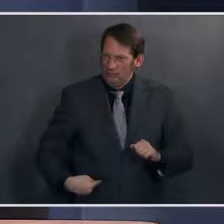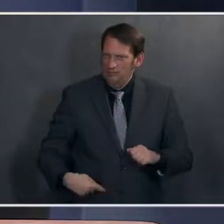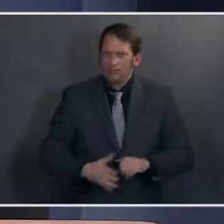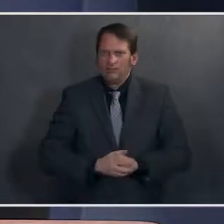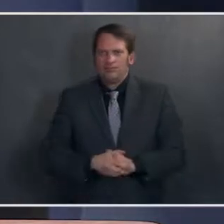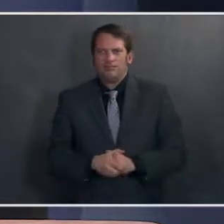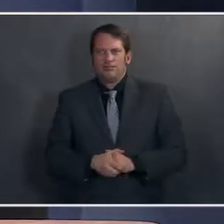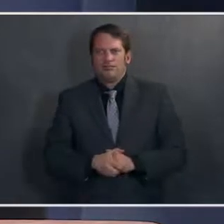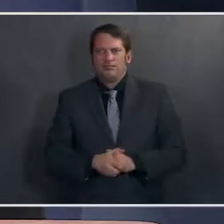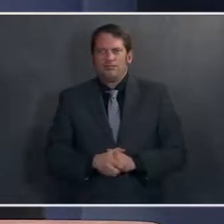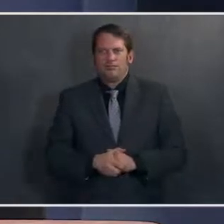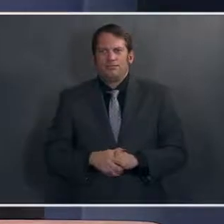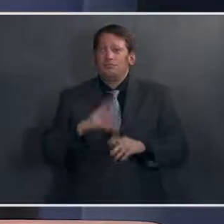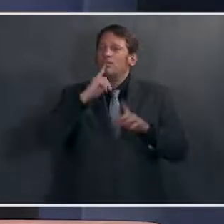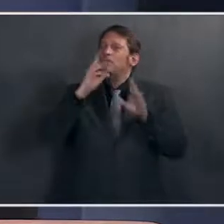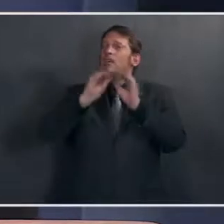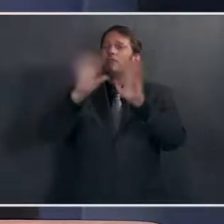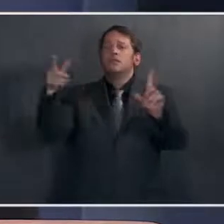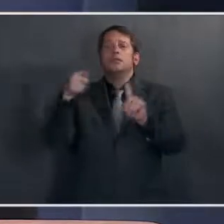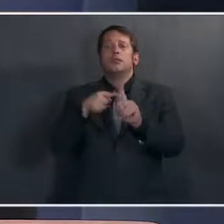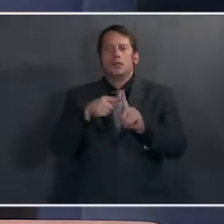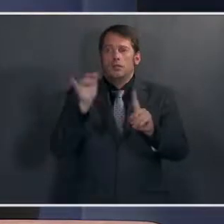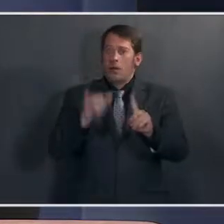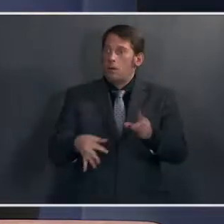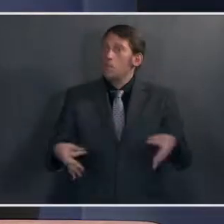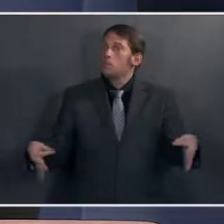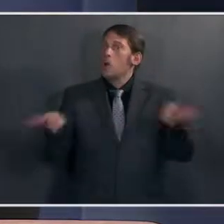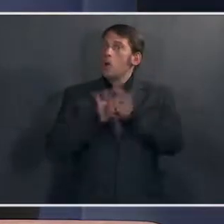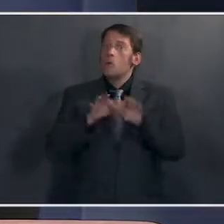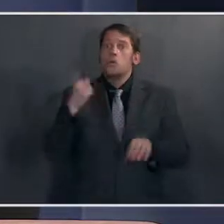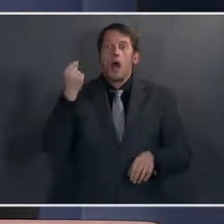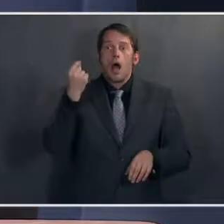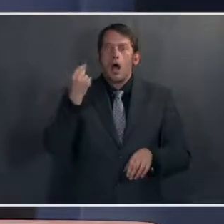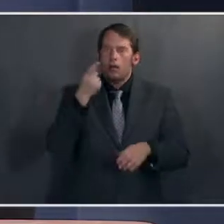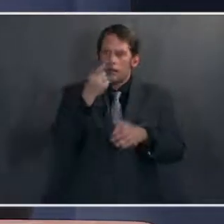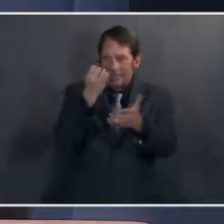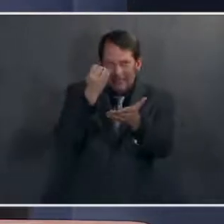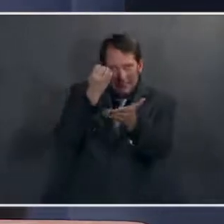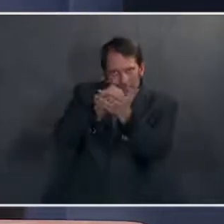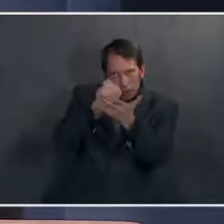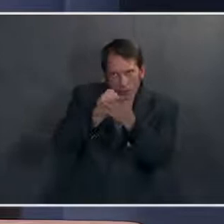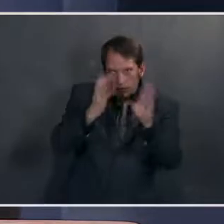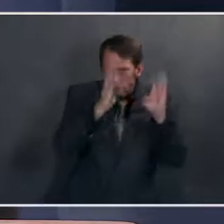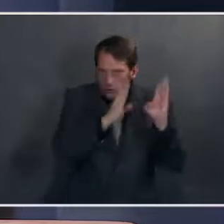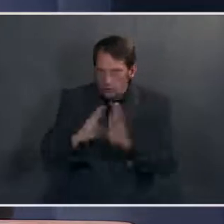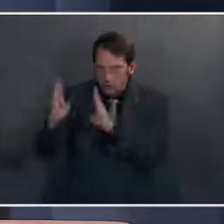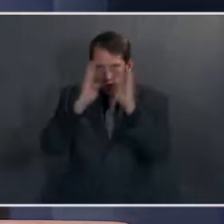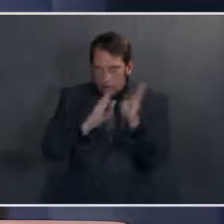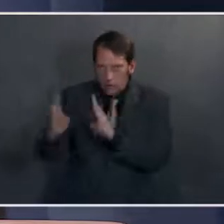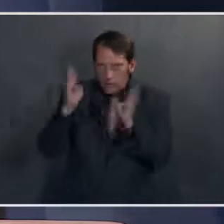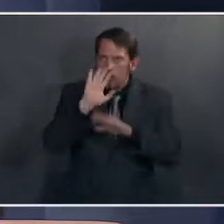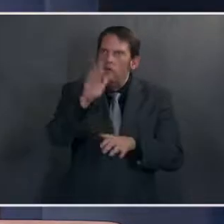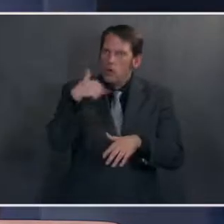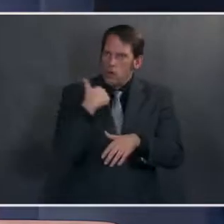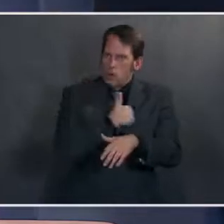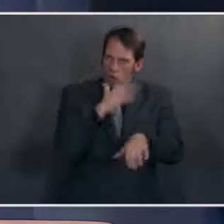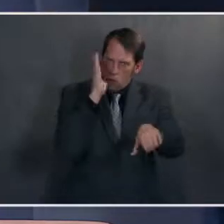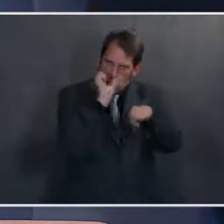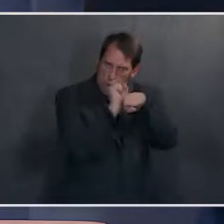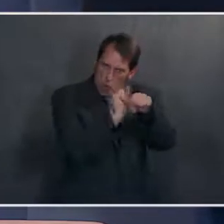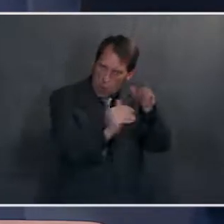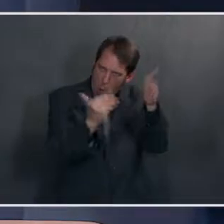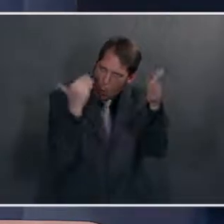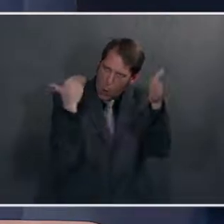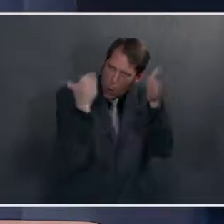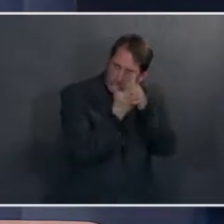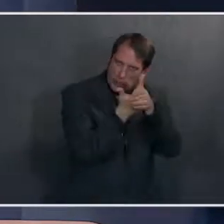that relationship. They're economic, they're strategic, but we're going to work closely with our allies. He's having those engagements now.